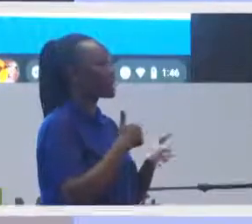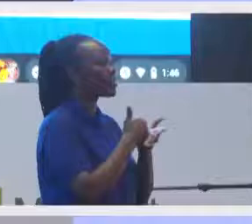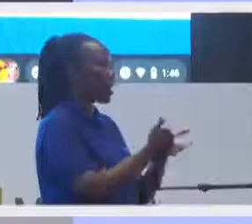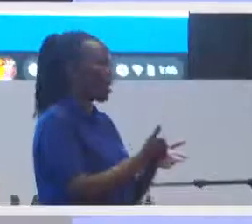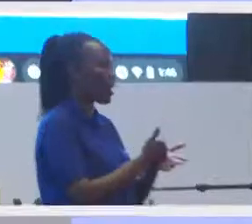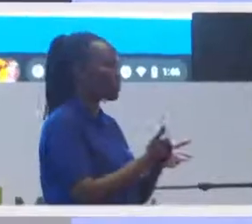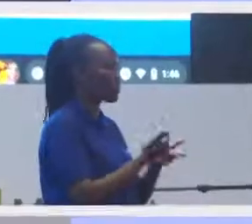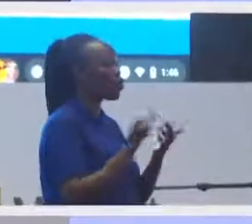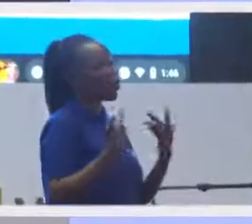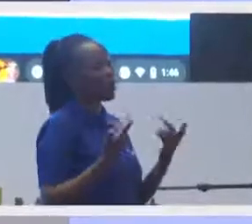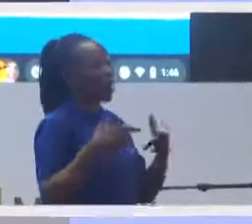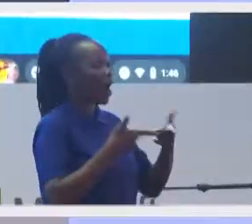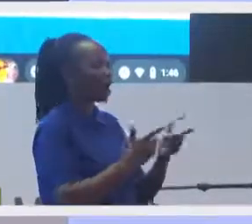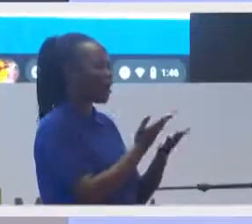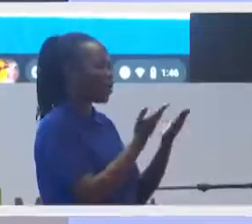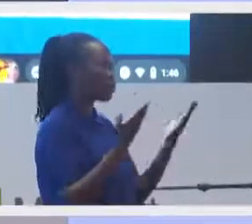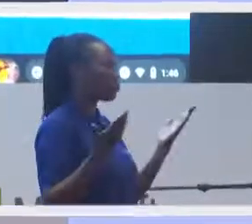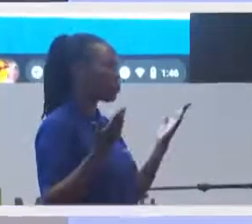that allows you to